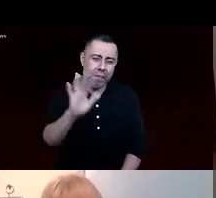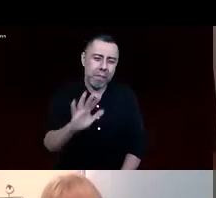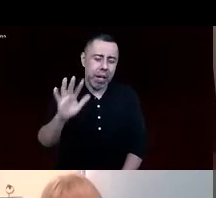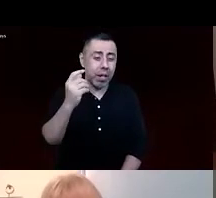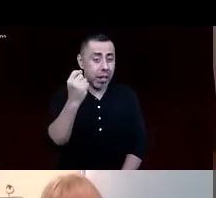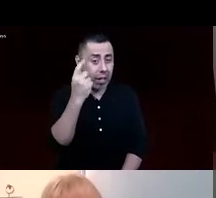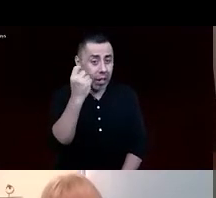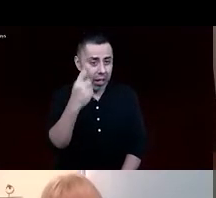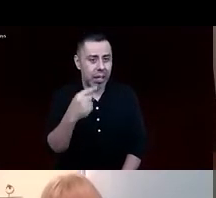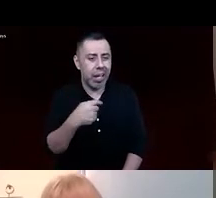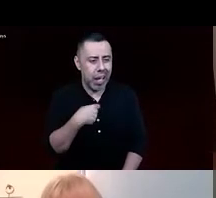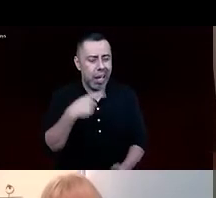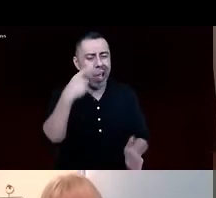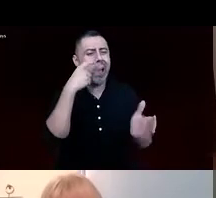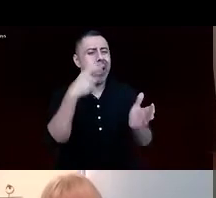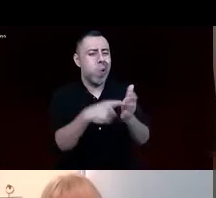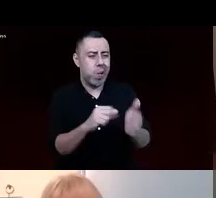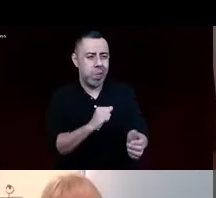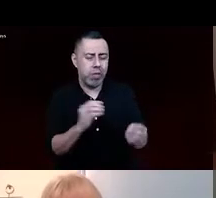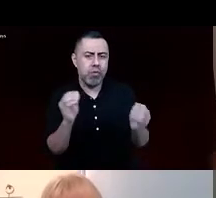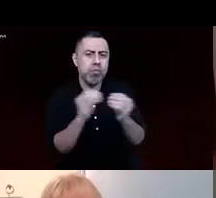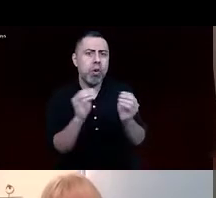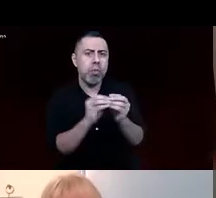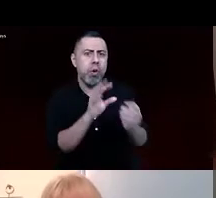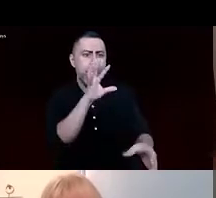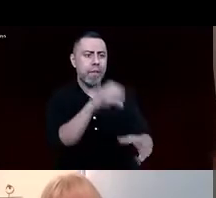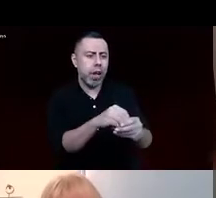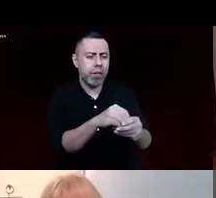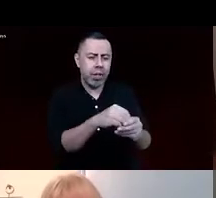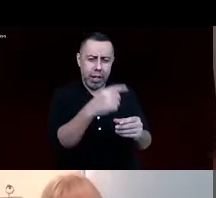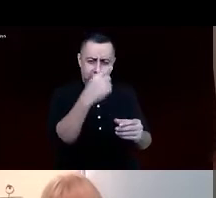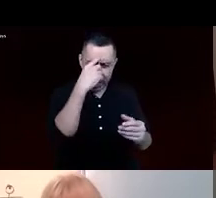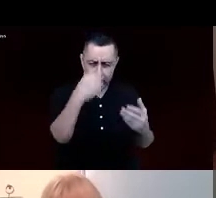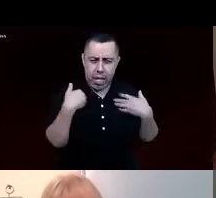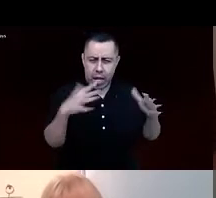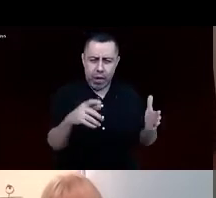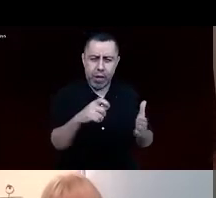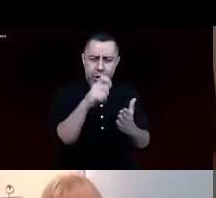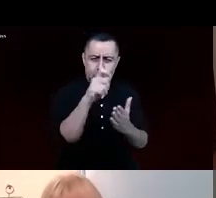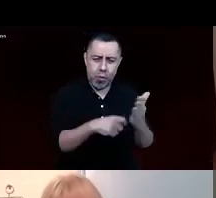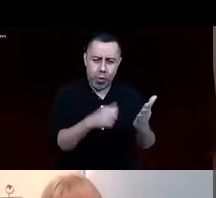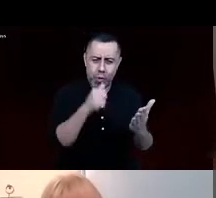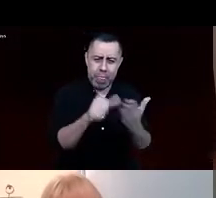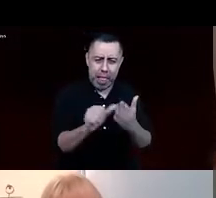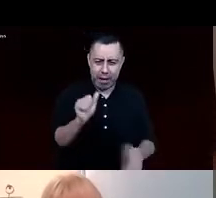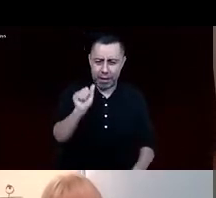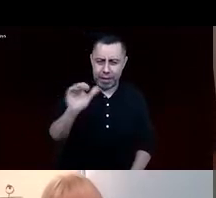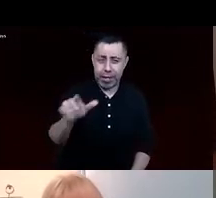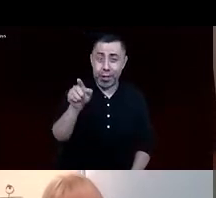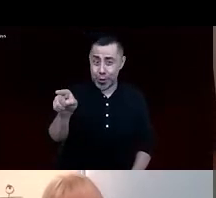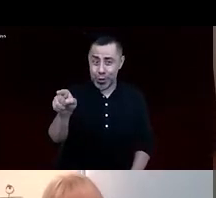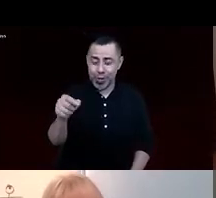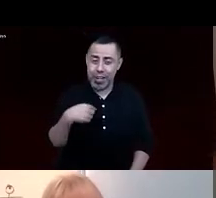found myself more involved. I think I wrote you and said, I find myself more involved in